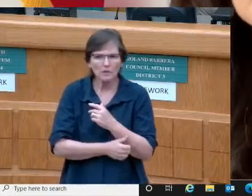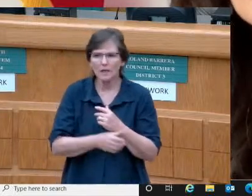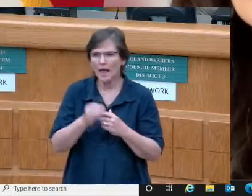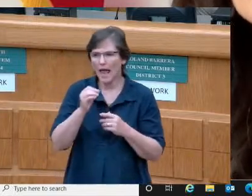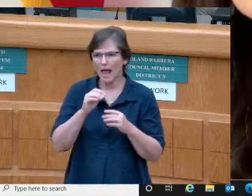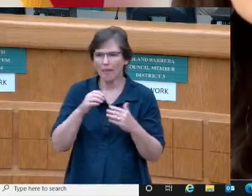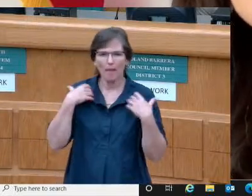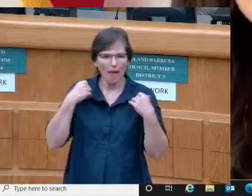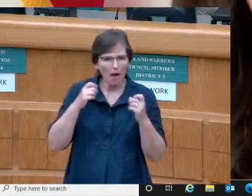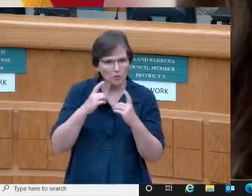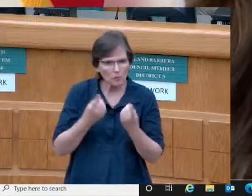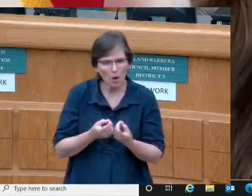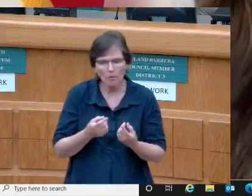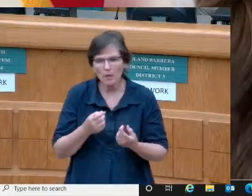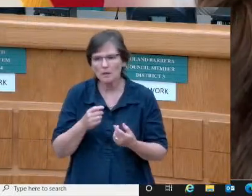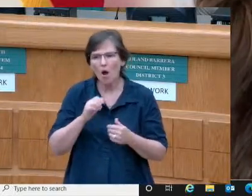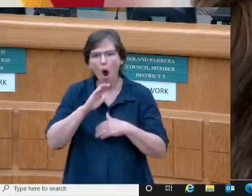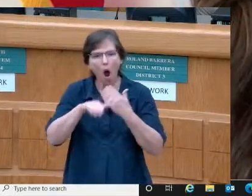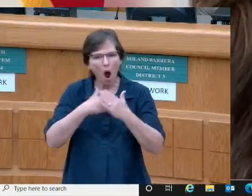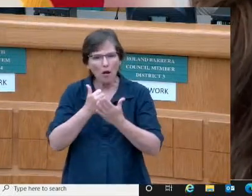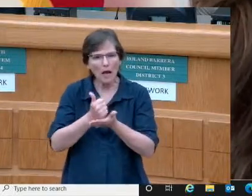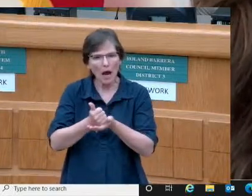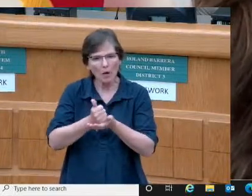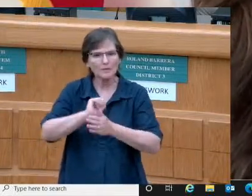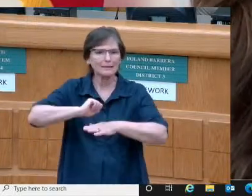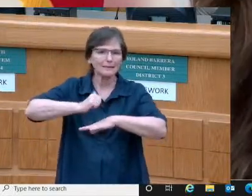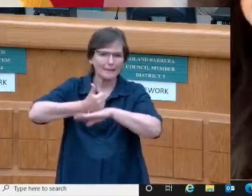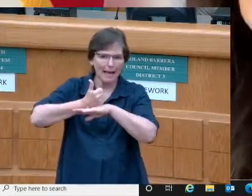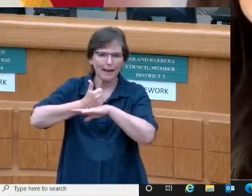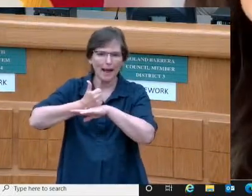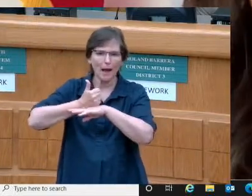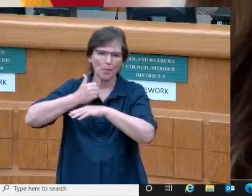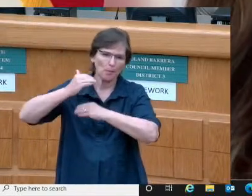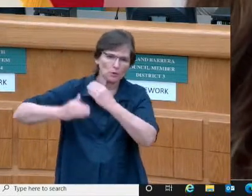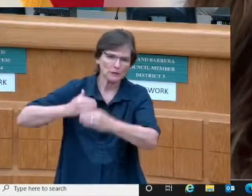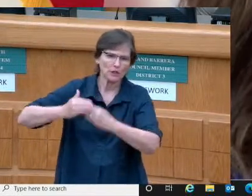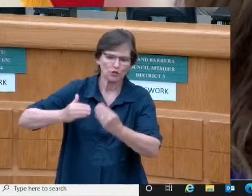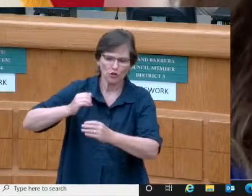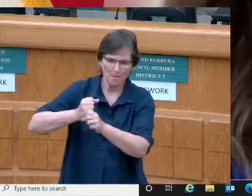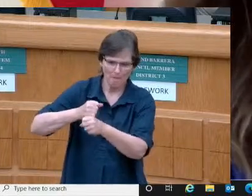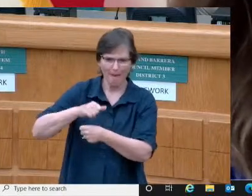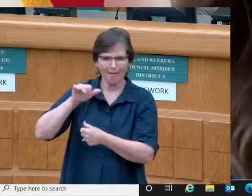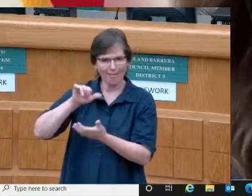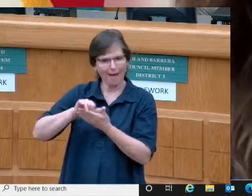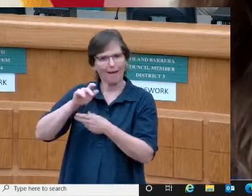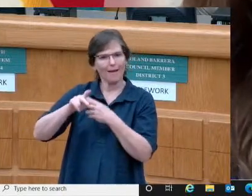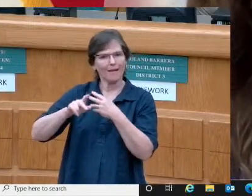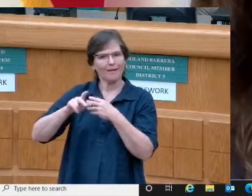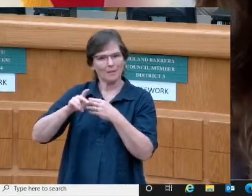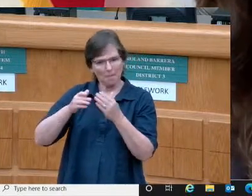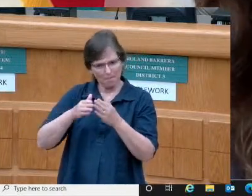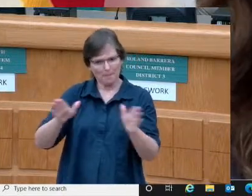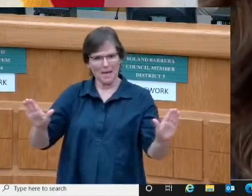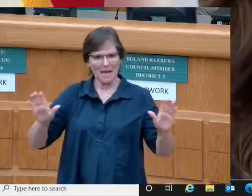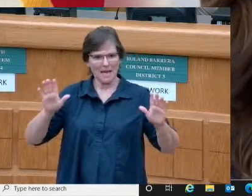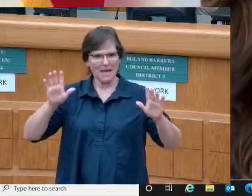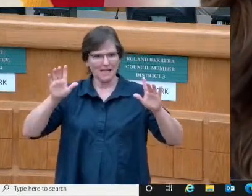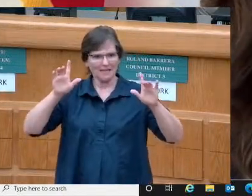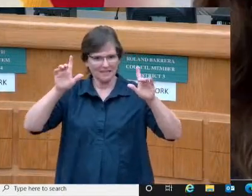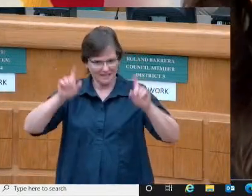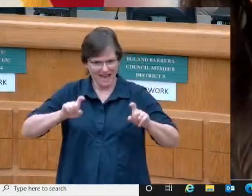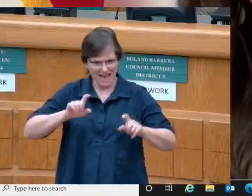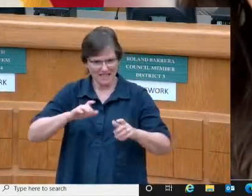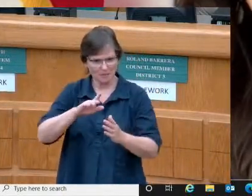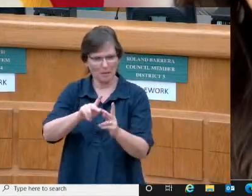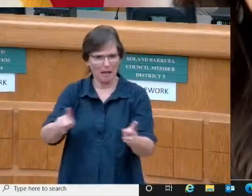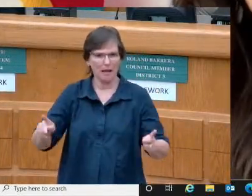of the logistics to make this testing possible. And I just want you to know that, there's a lot of heroes out there. And we've